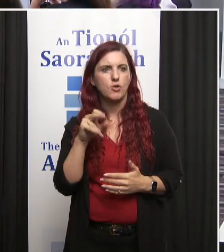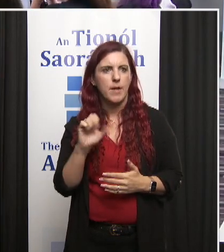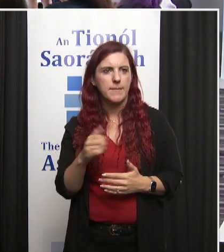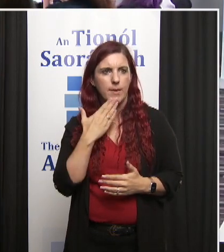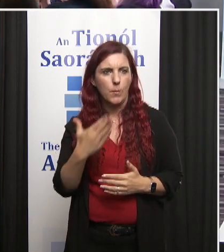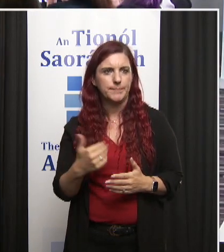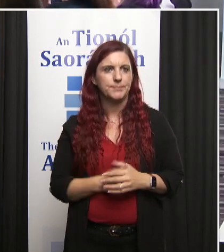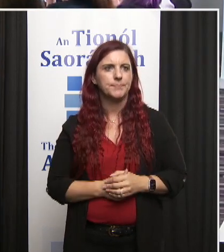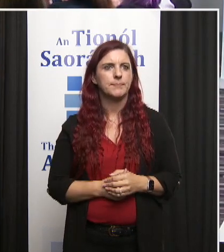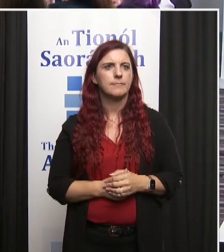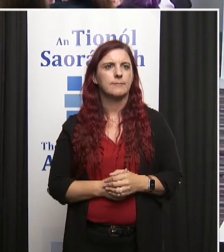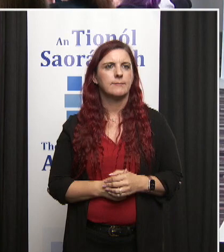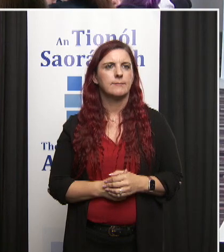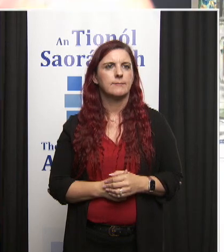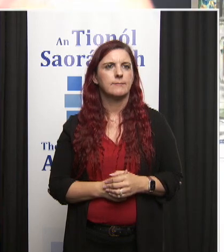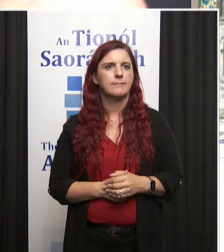much.